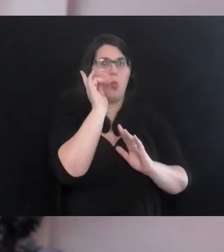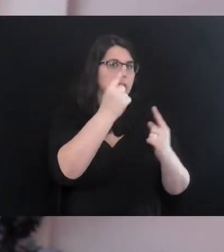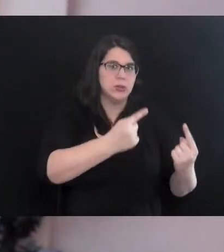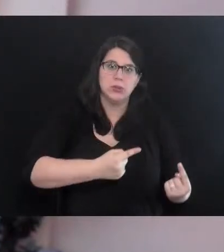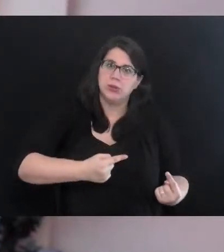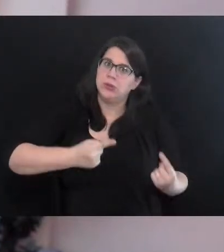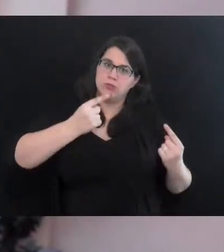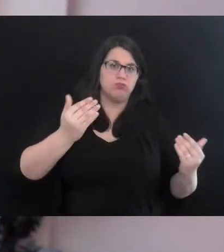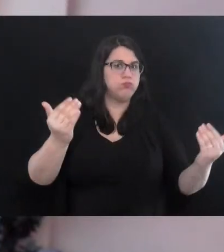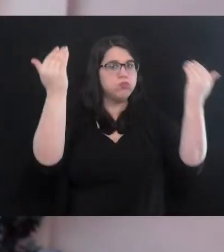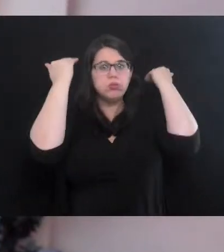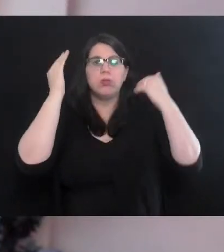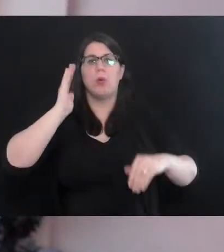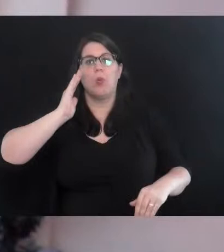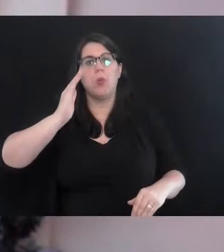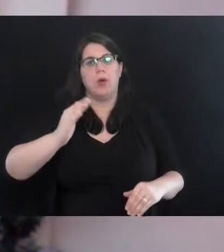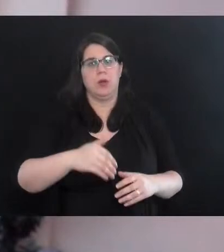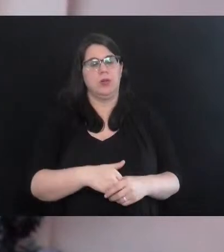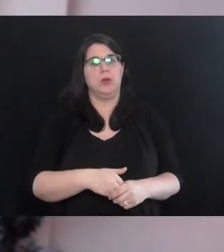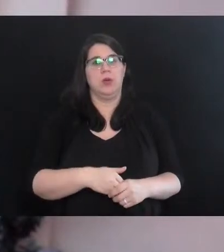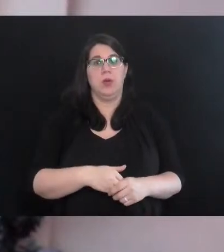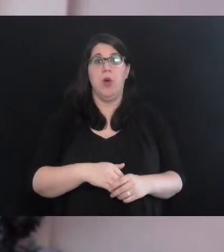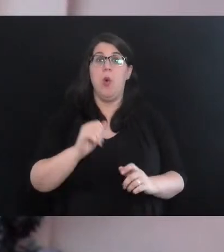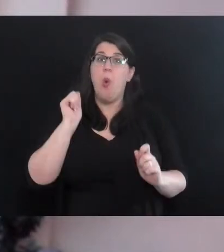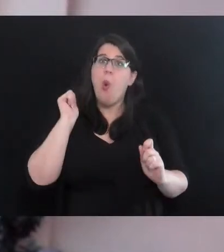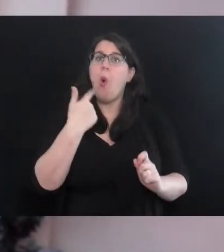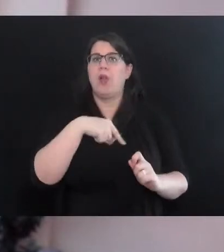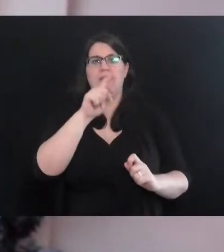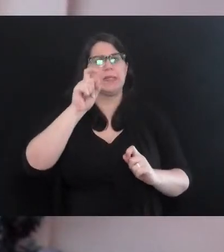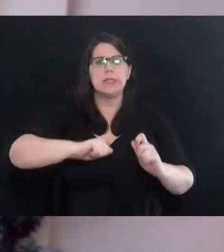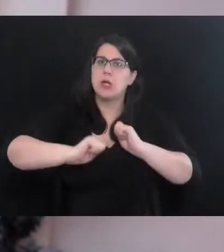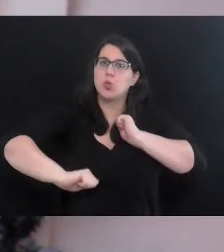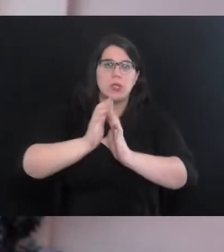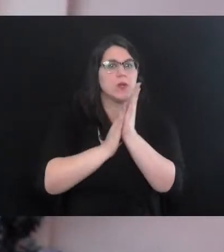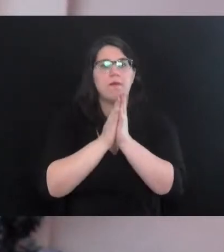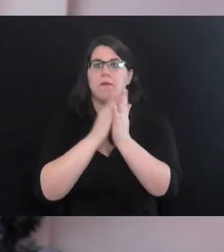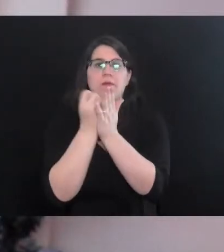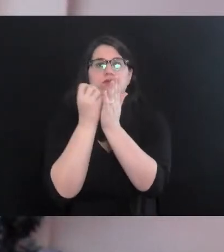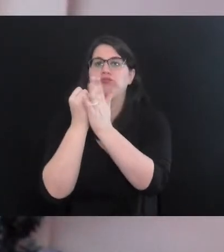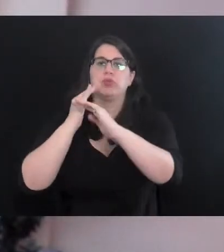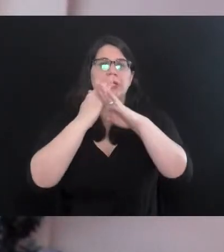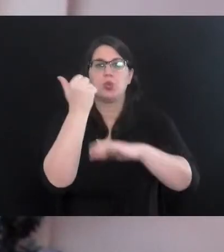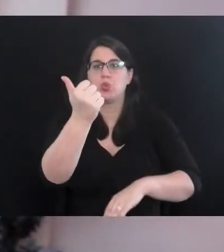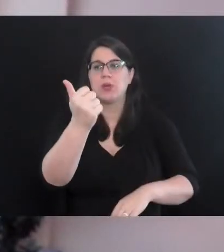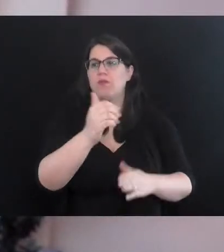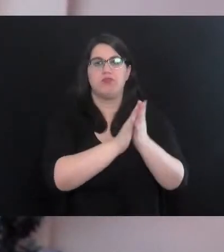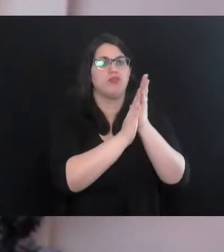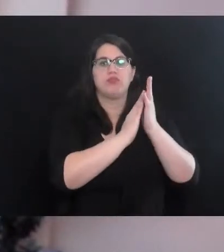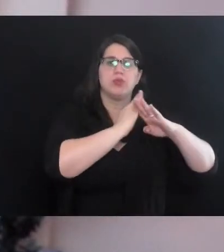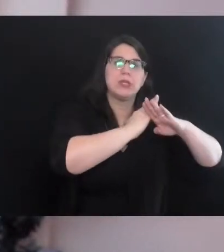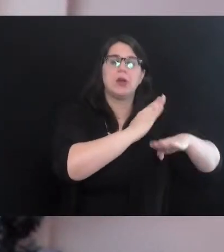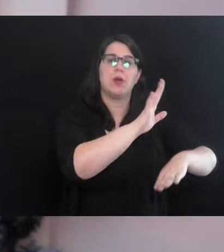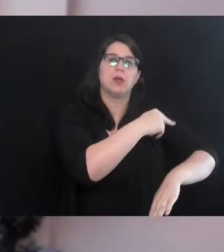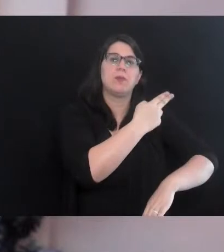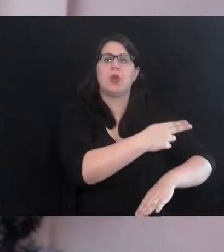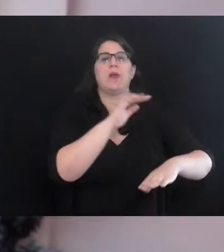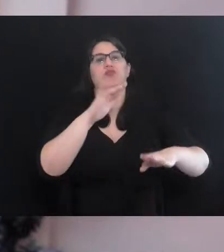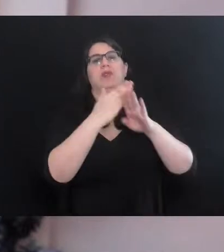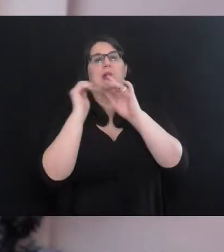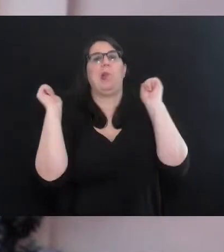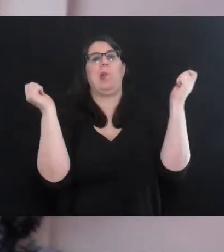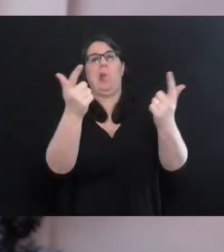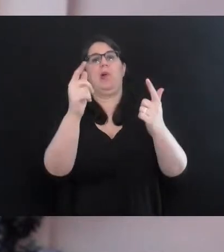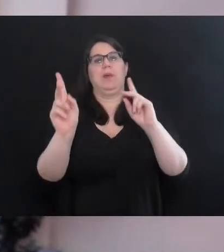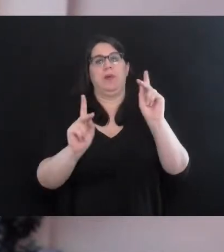for all of us to act very aggressively, protect ourselves, protect our hospitals, and that protects everybody in West Virginia.